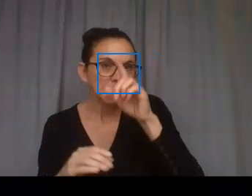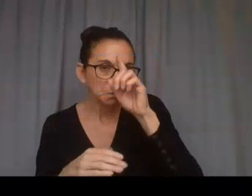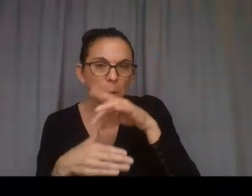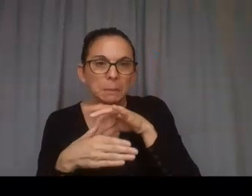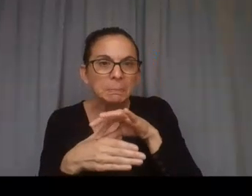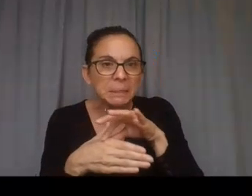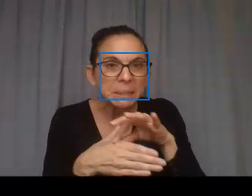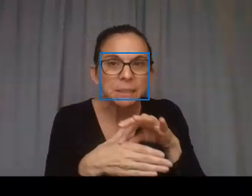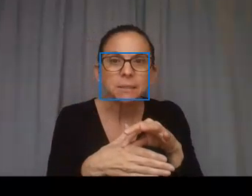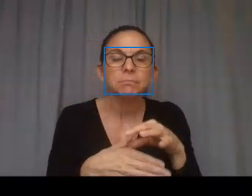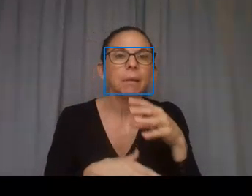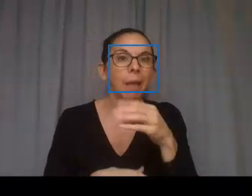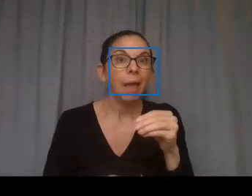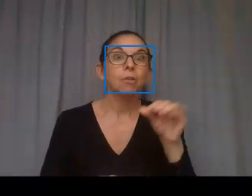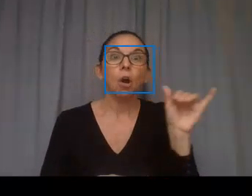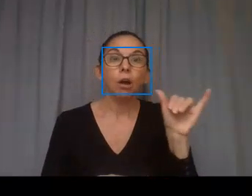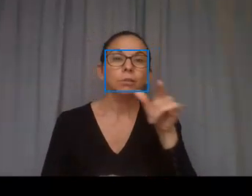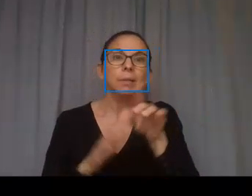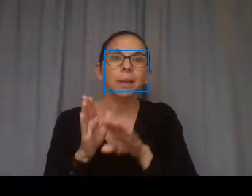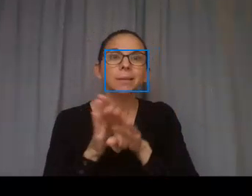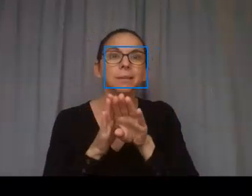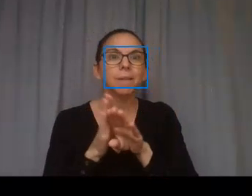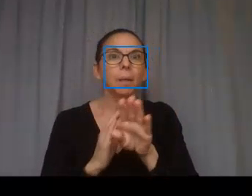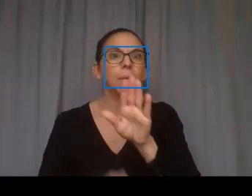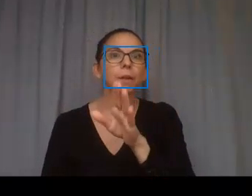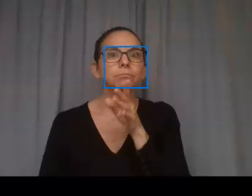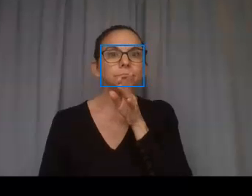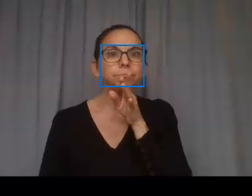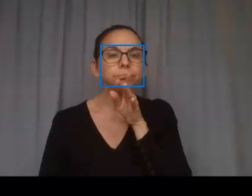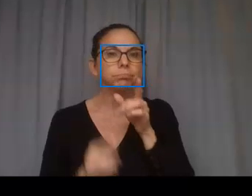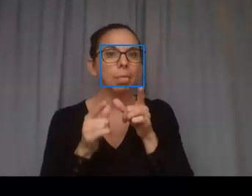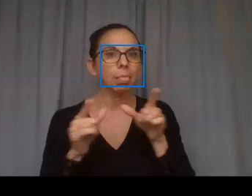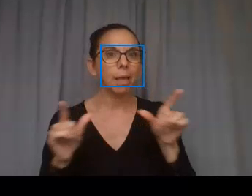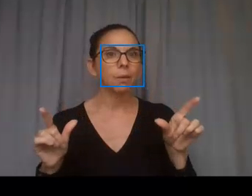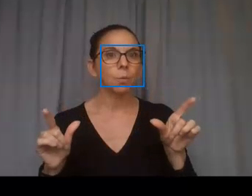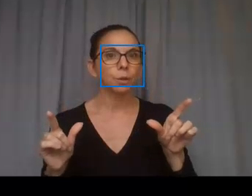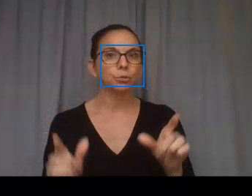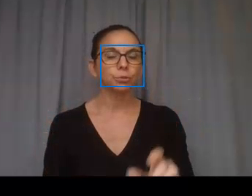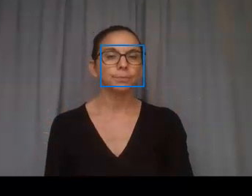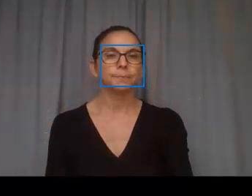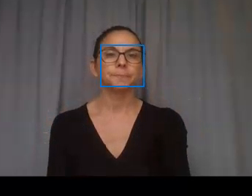start to develop an oral language. They'll start to develop an oral language.